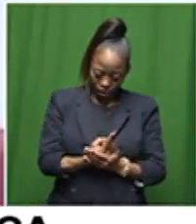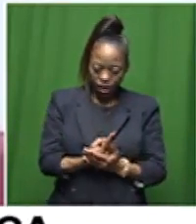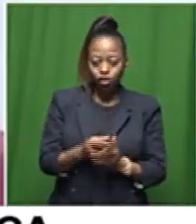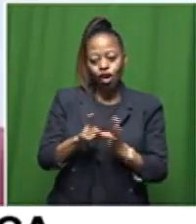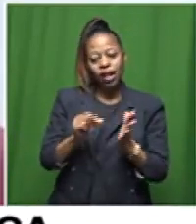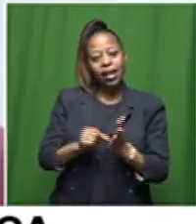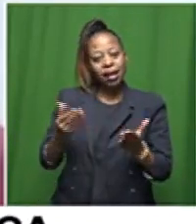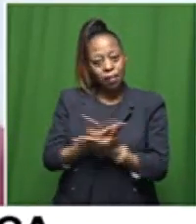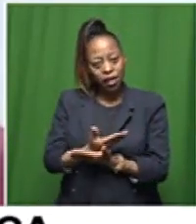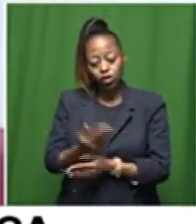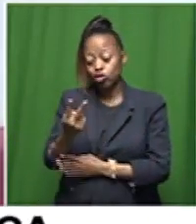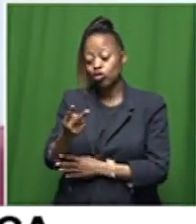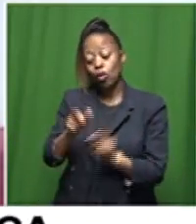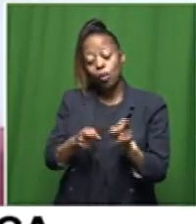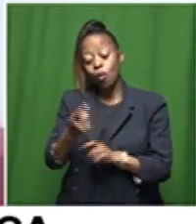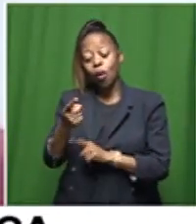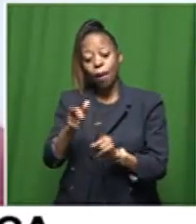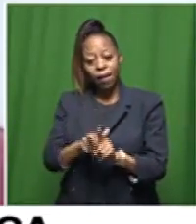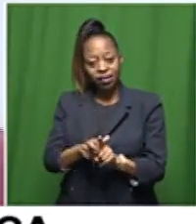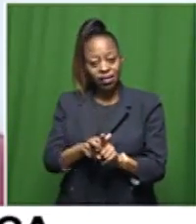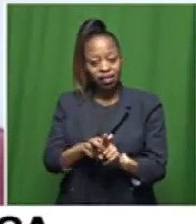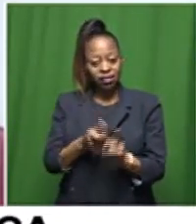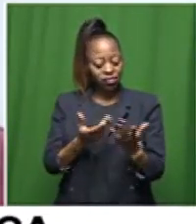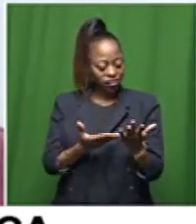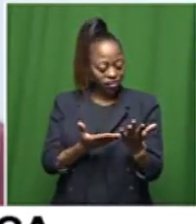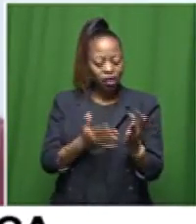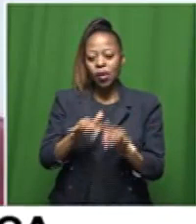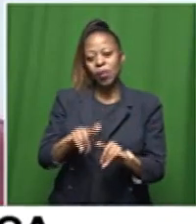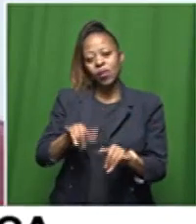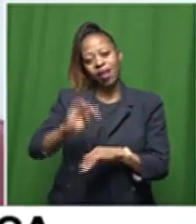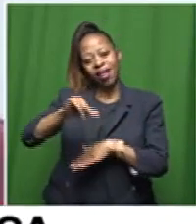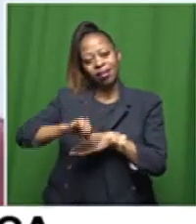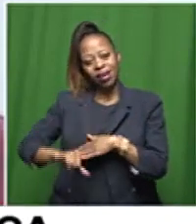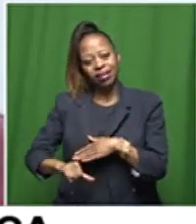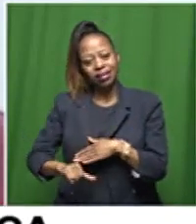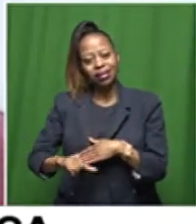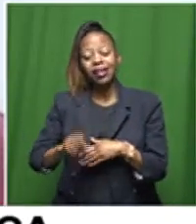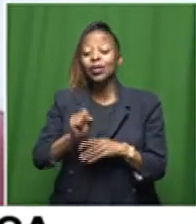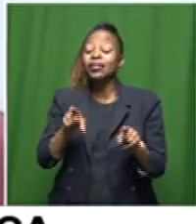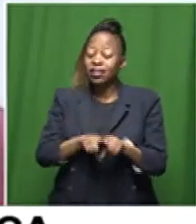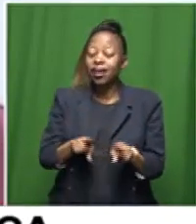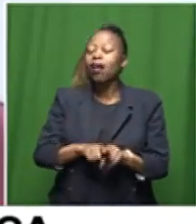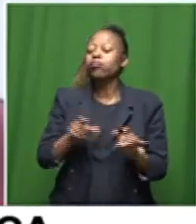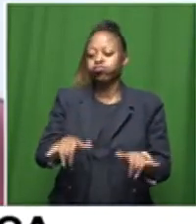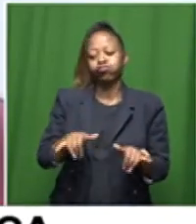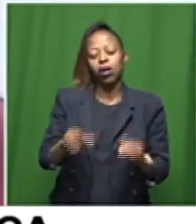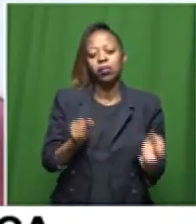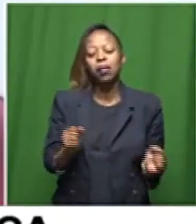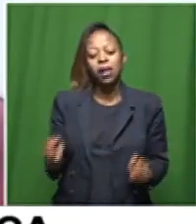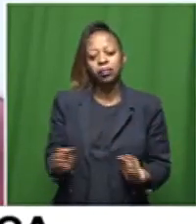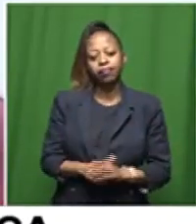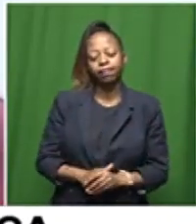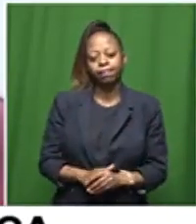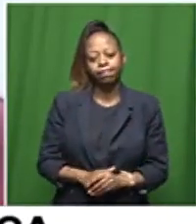deadline, or once they do 2 people or 1 people and not on the list, must wait for the next month. So even now, I'm still